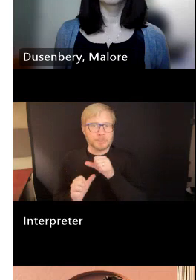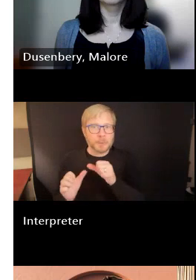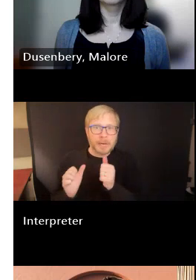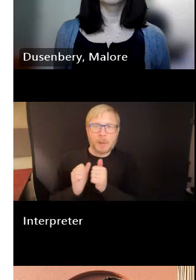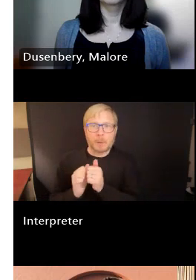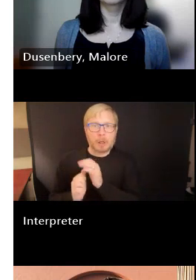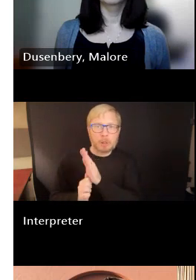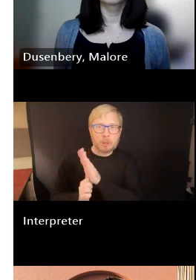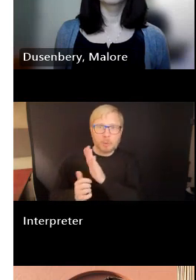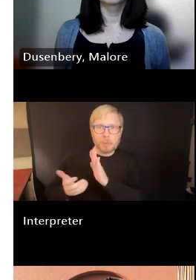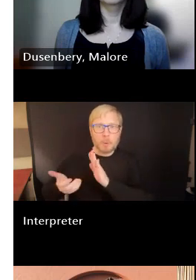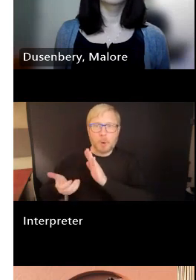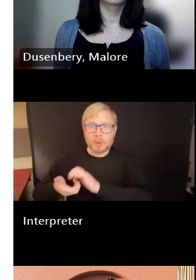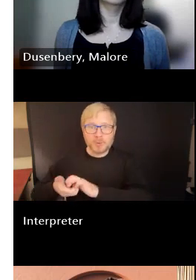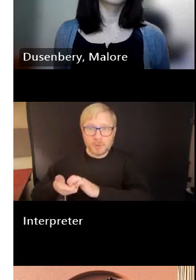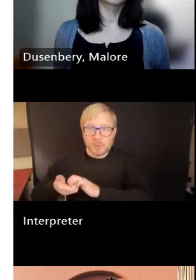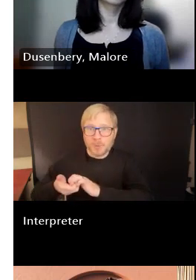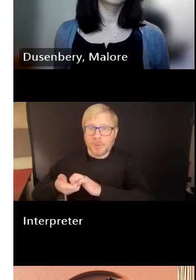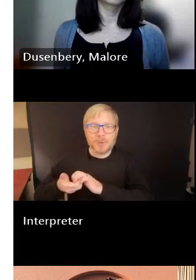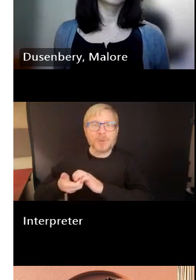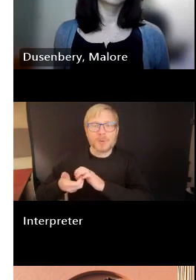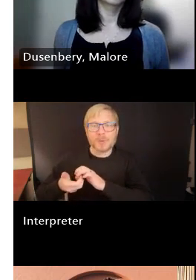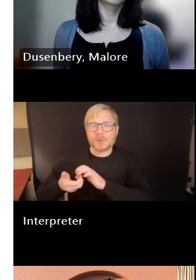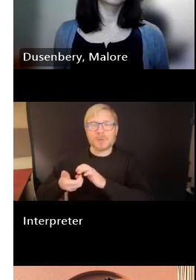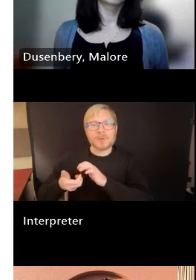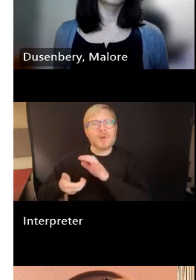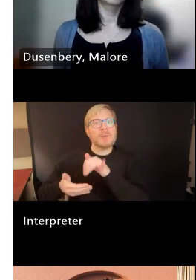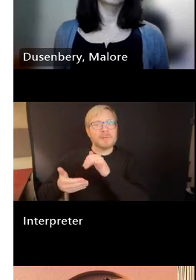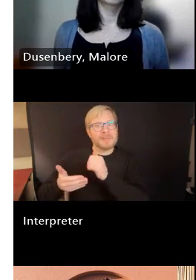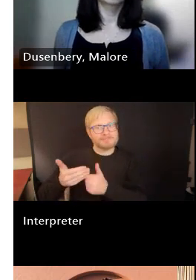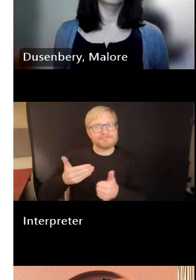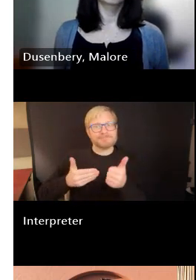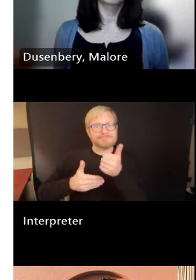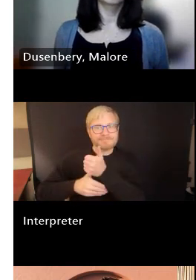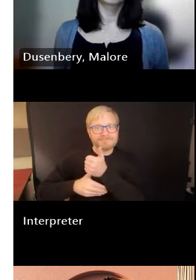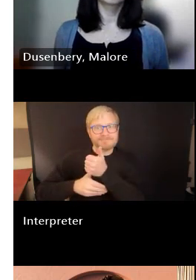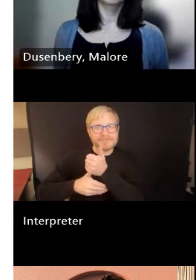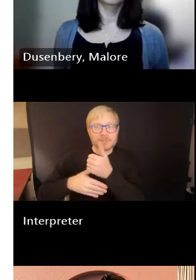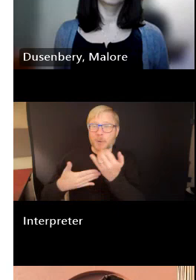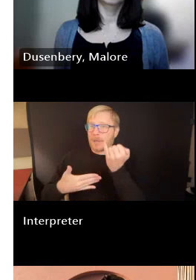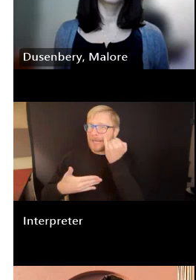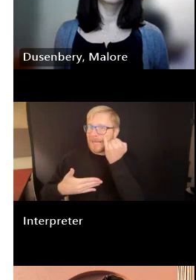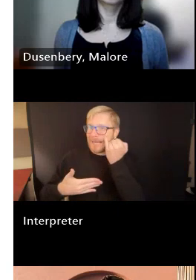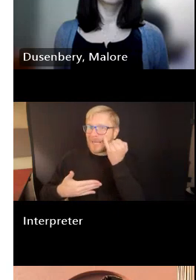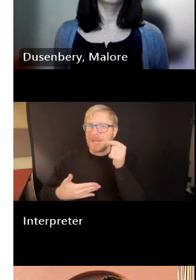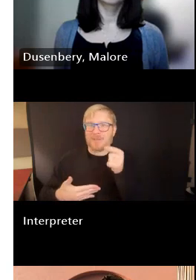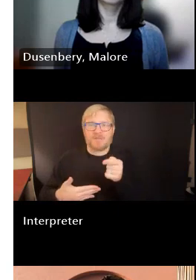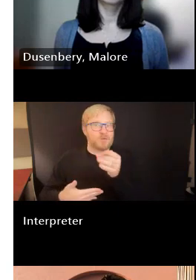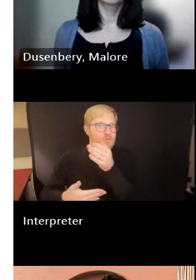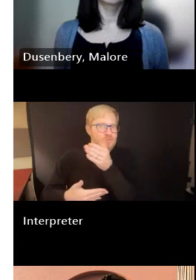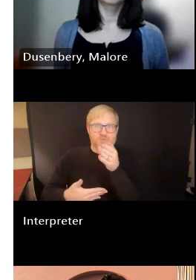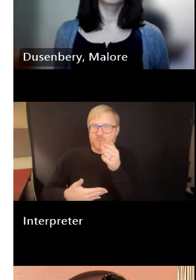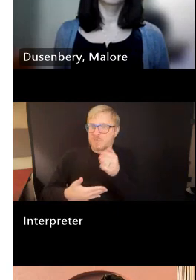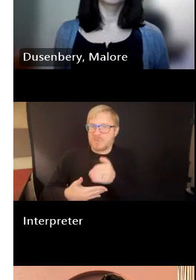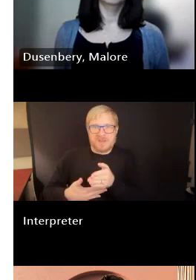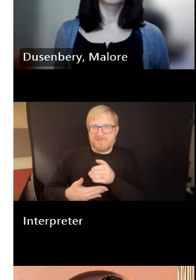described. Or if you don't have to engage with them ever again, that like one-time confrontation where they're not allowed to talk,